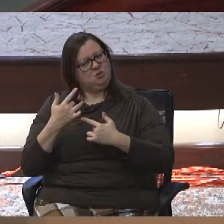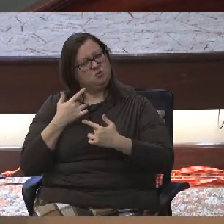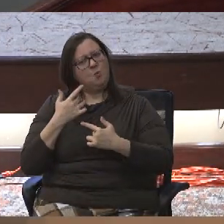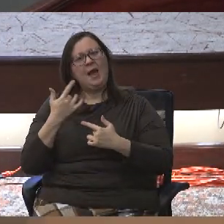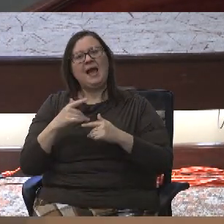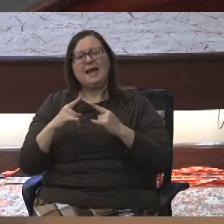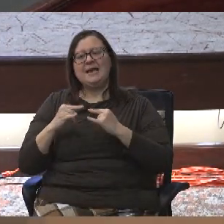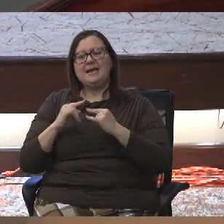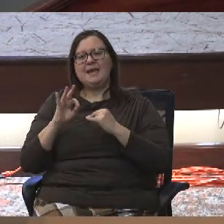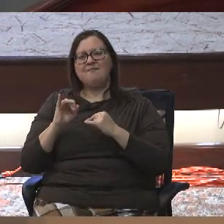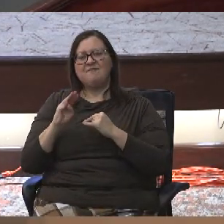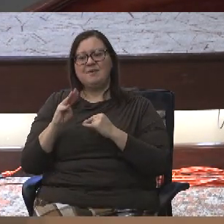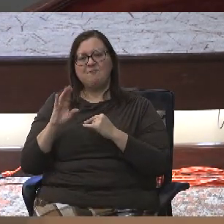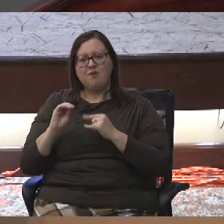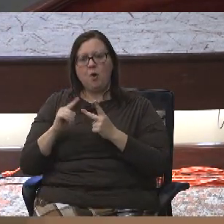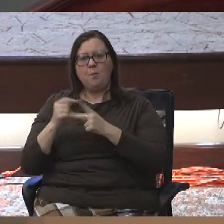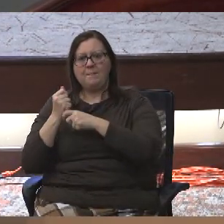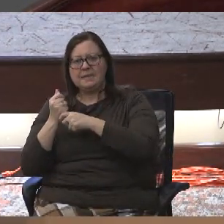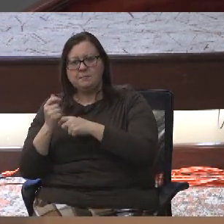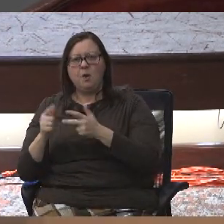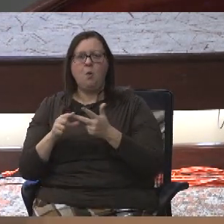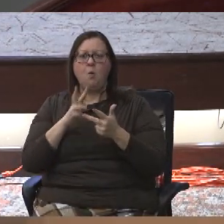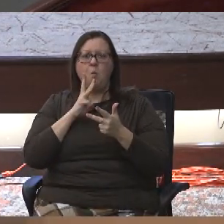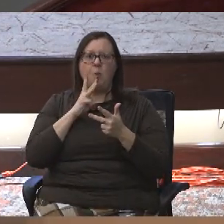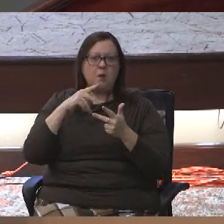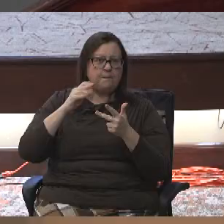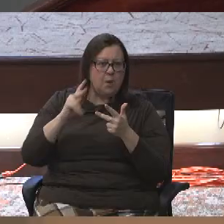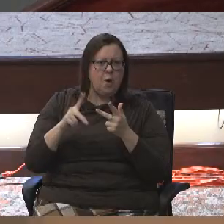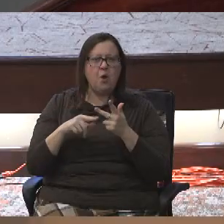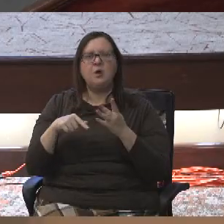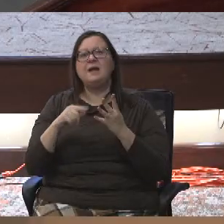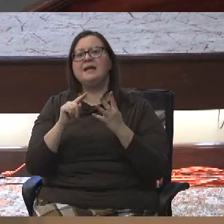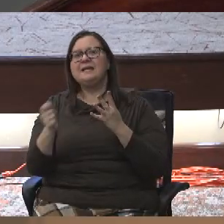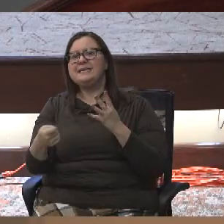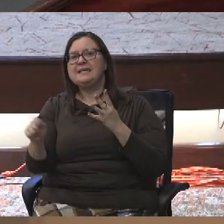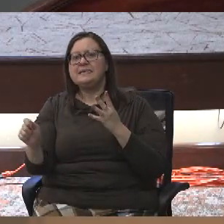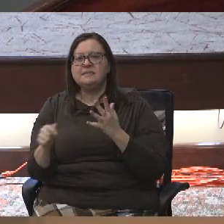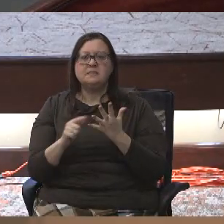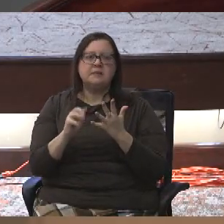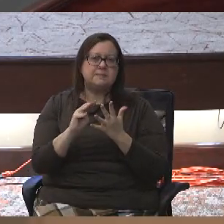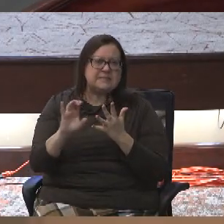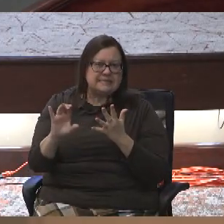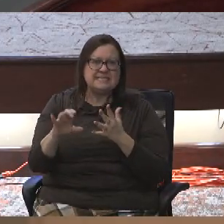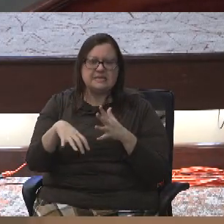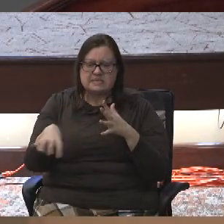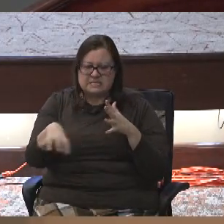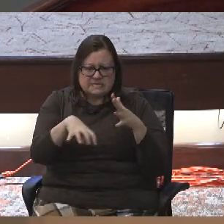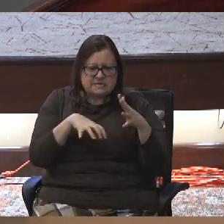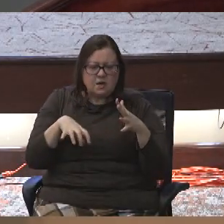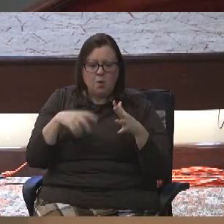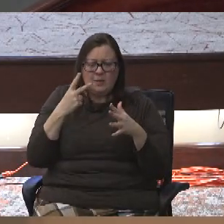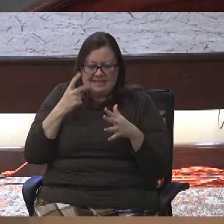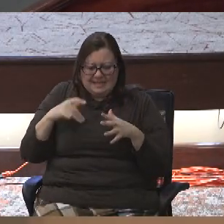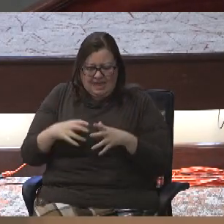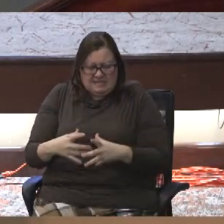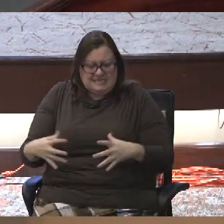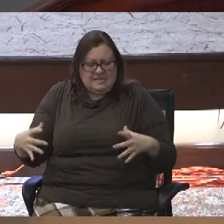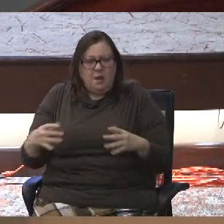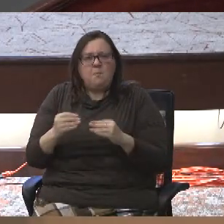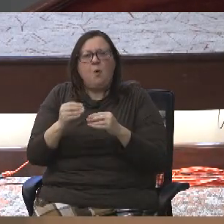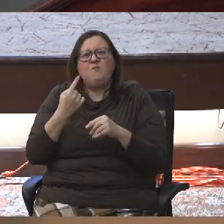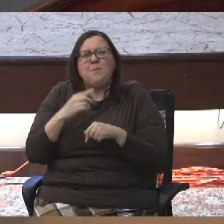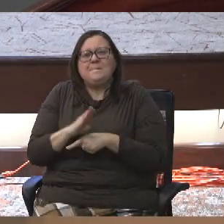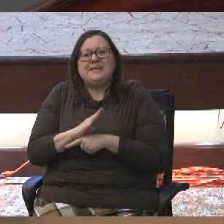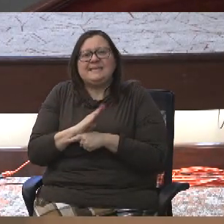the baseball complex, the water park, the tennis complex, MCC. We see this as a growing kind of entertainment